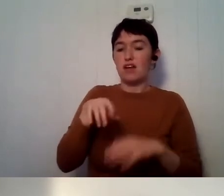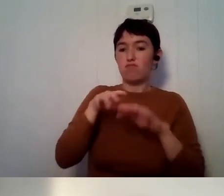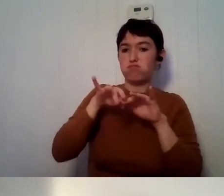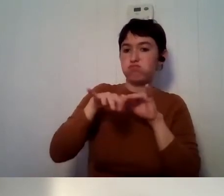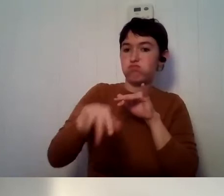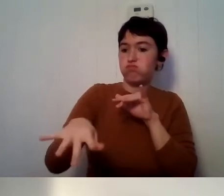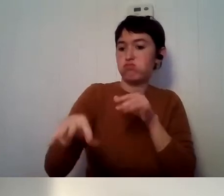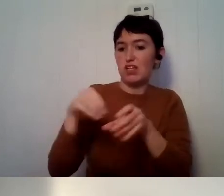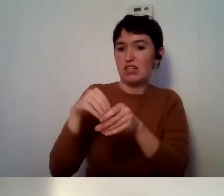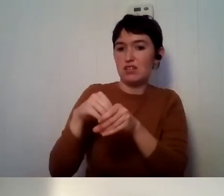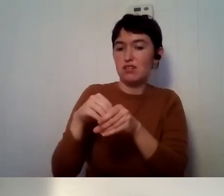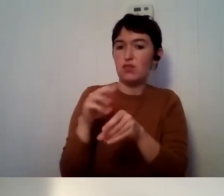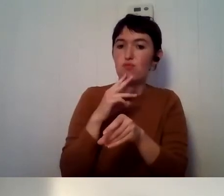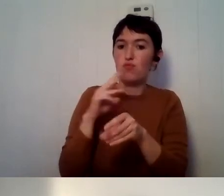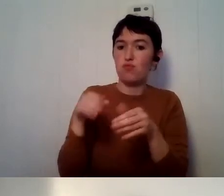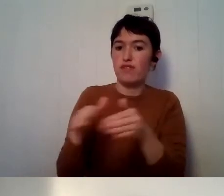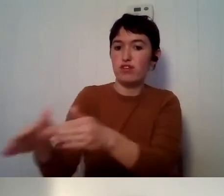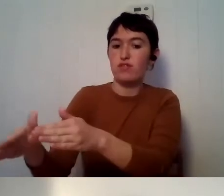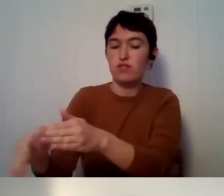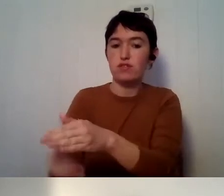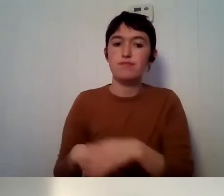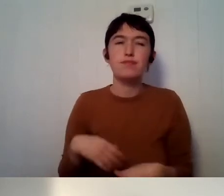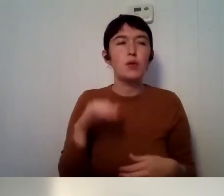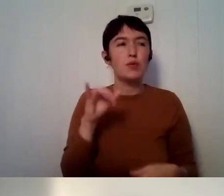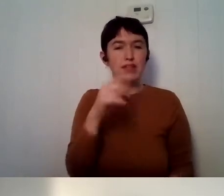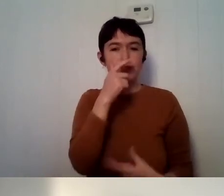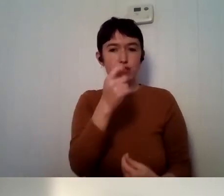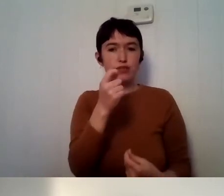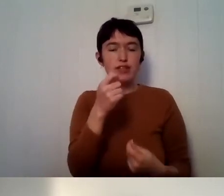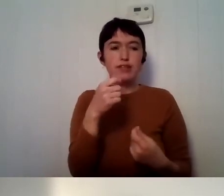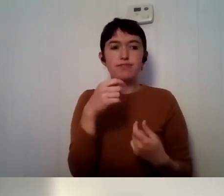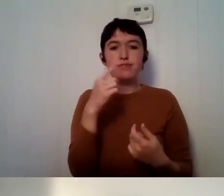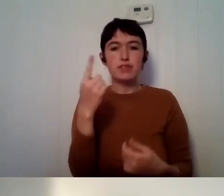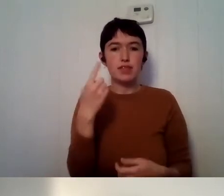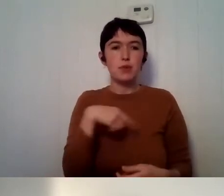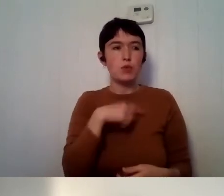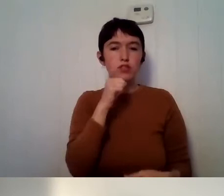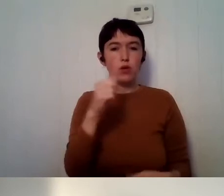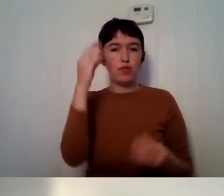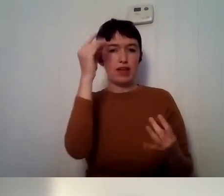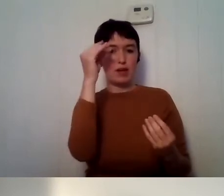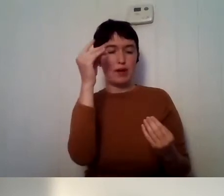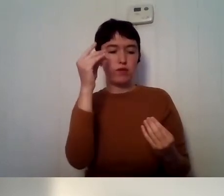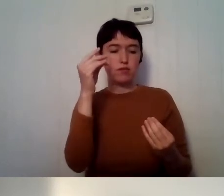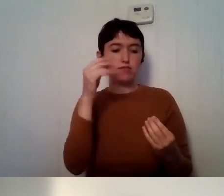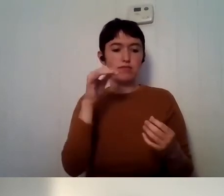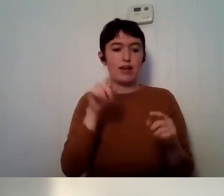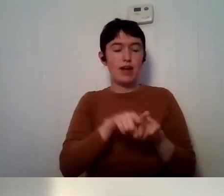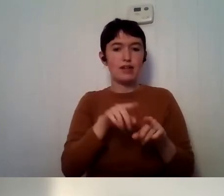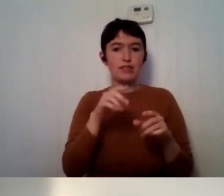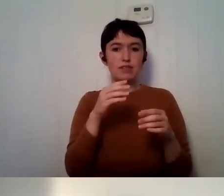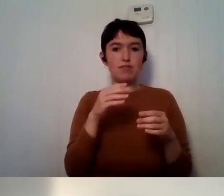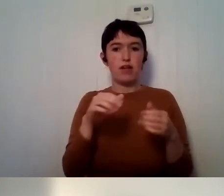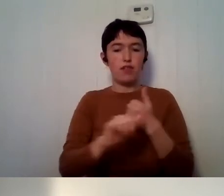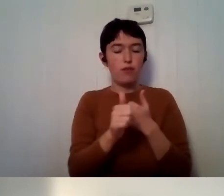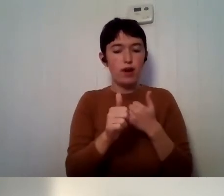not something you ever think about in terms of being a threat to people who live downstream from glaciers. When the ice melts, you think,